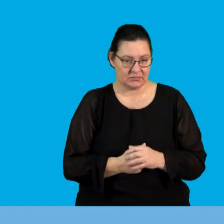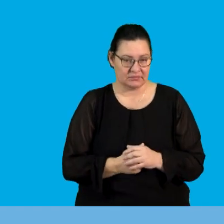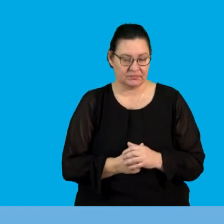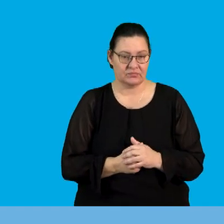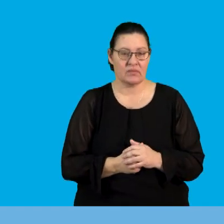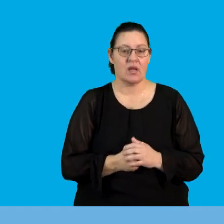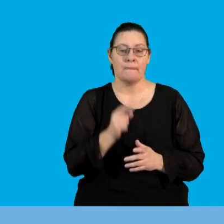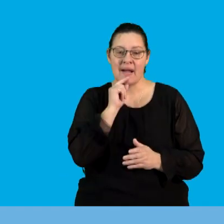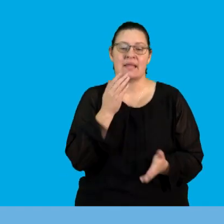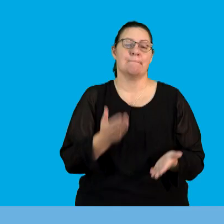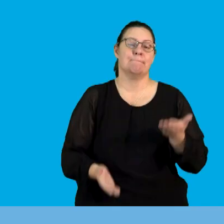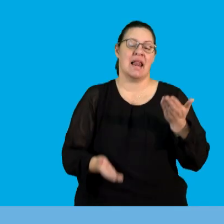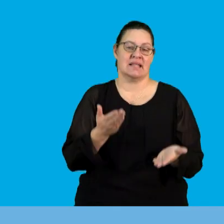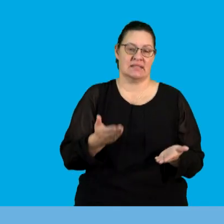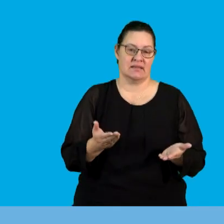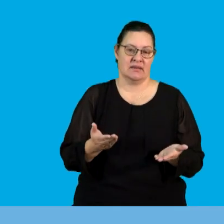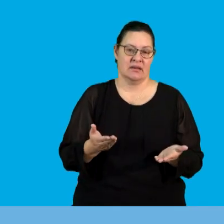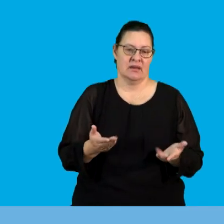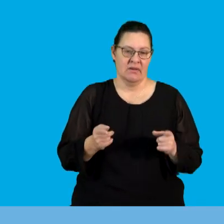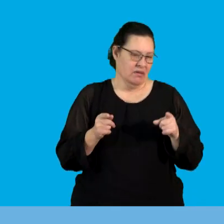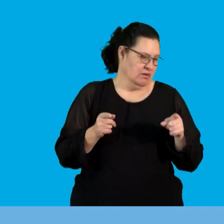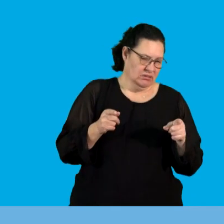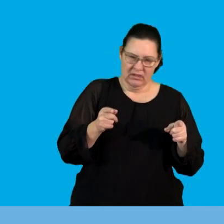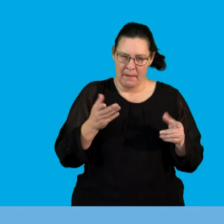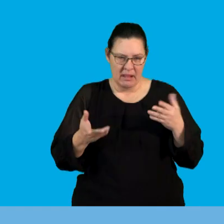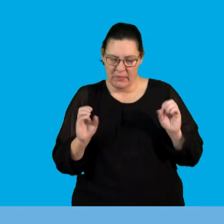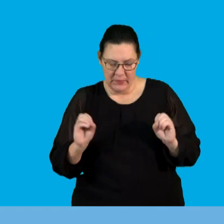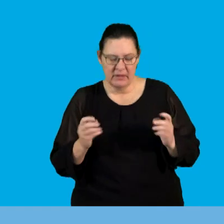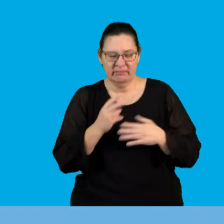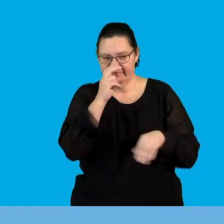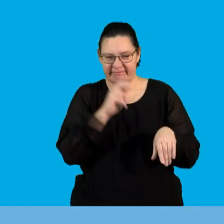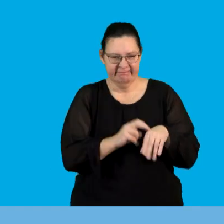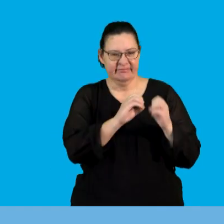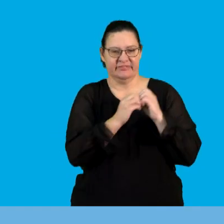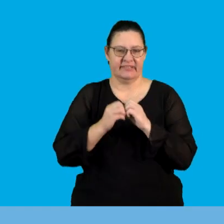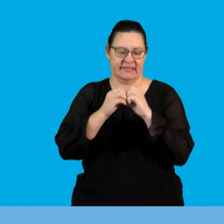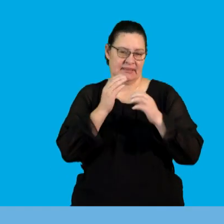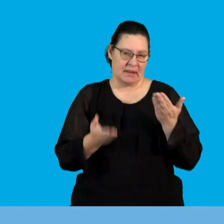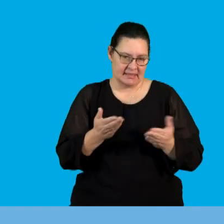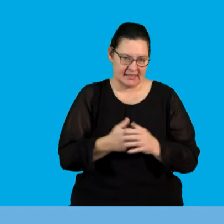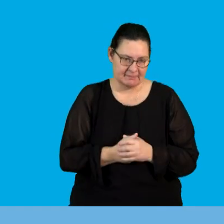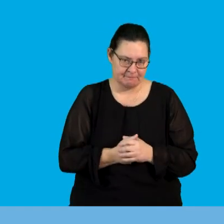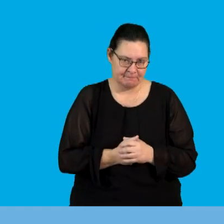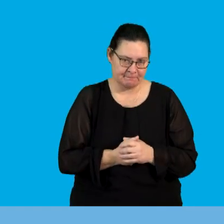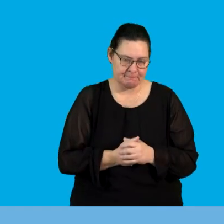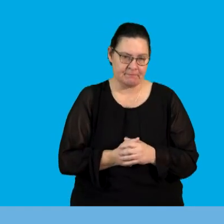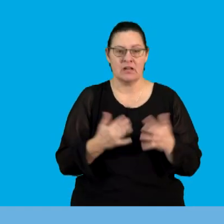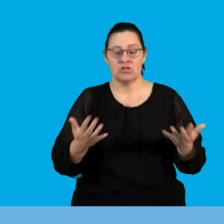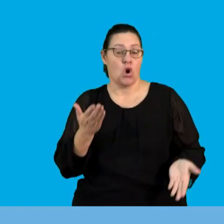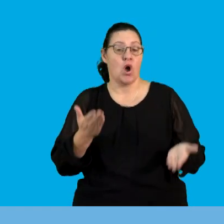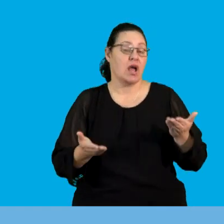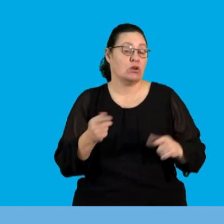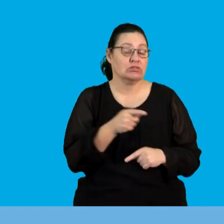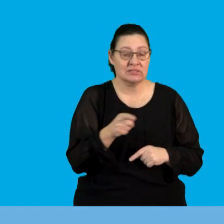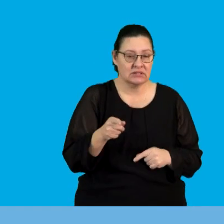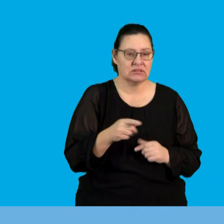here. So, and also you need to balance if the equation is not balanced. We're going to end with that one here. So